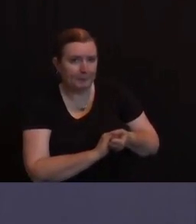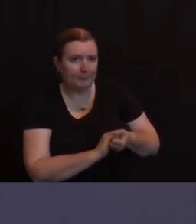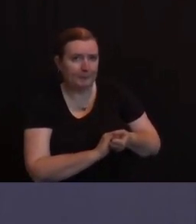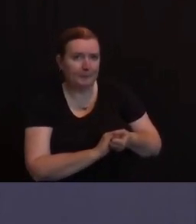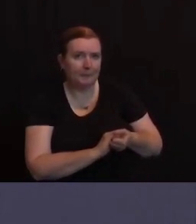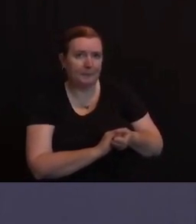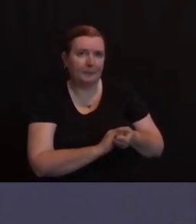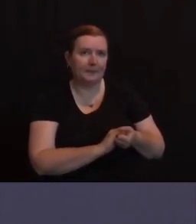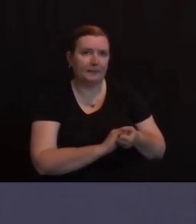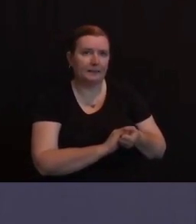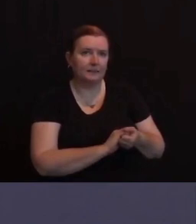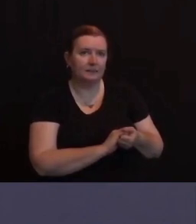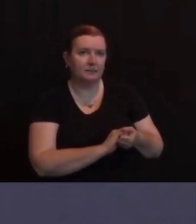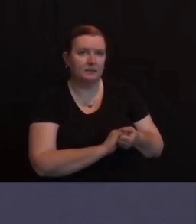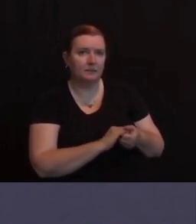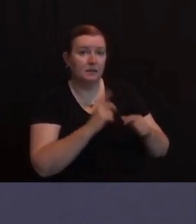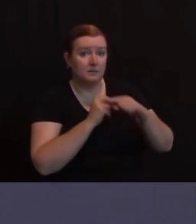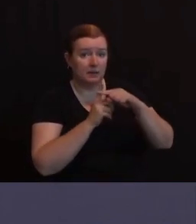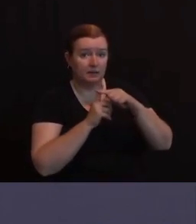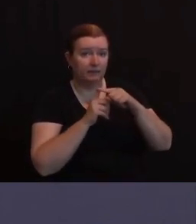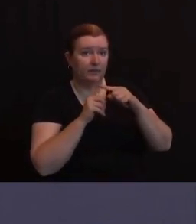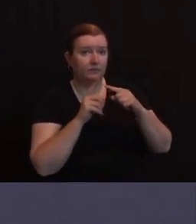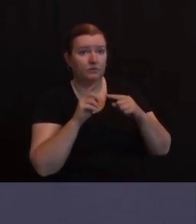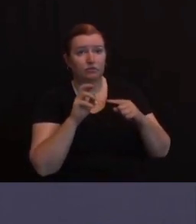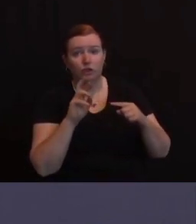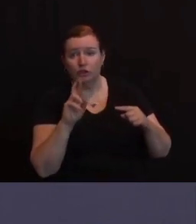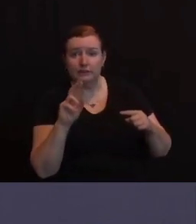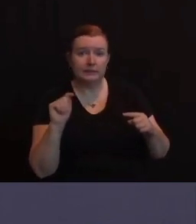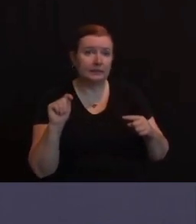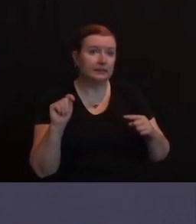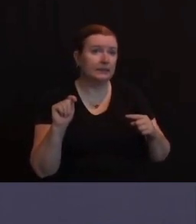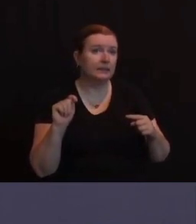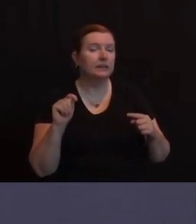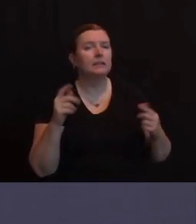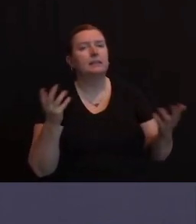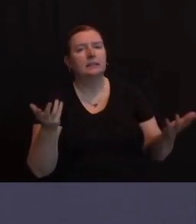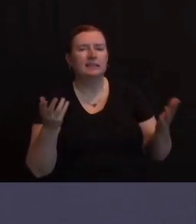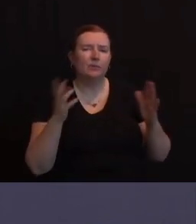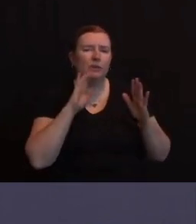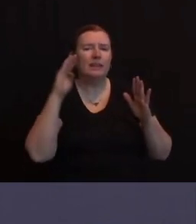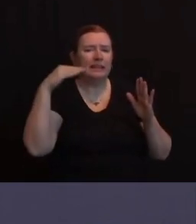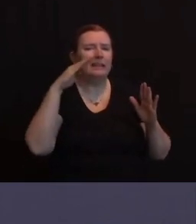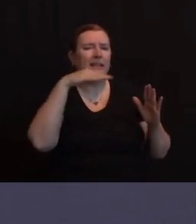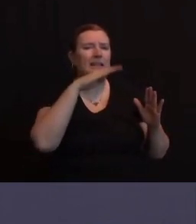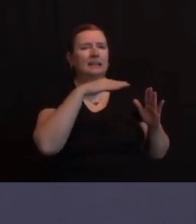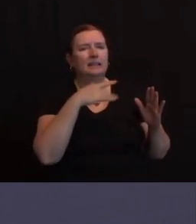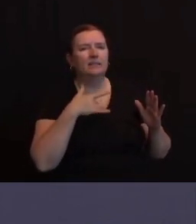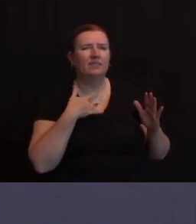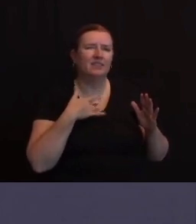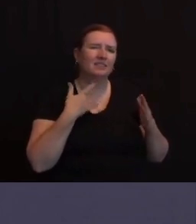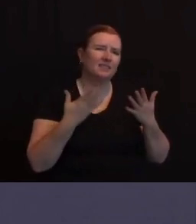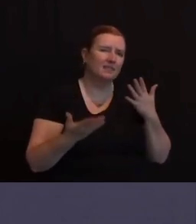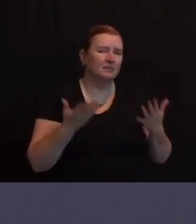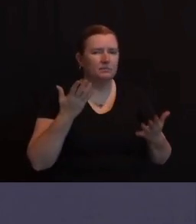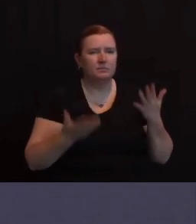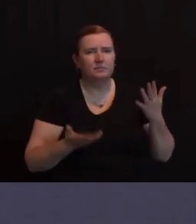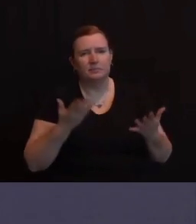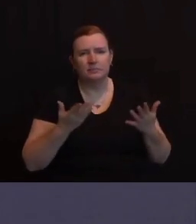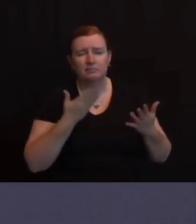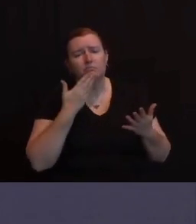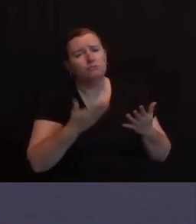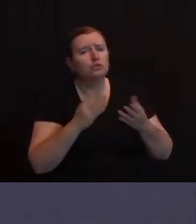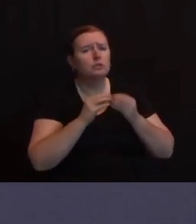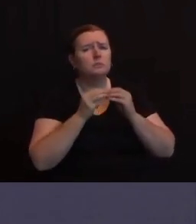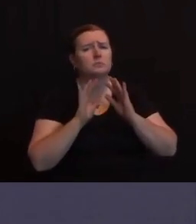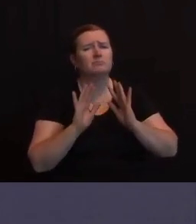the numbers, but the numbers we think are largely these are positive tests in New Jersey. And as I said, over the past 4